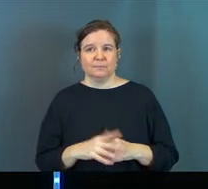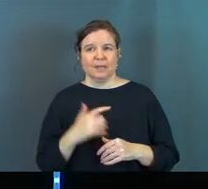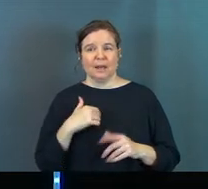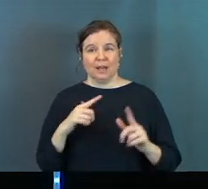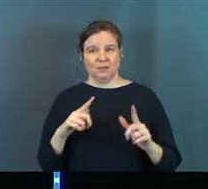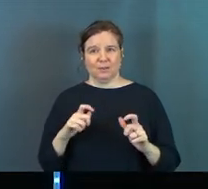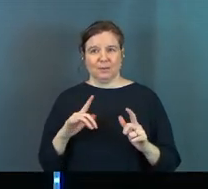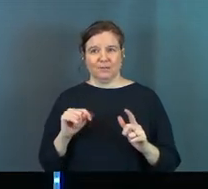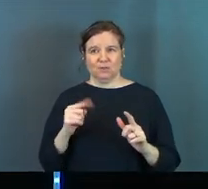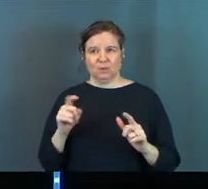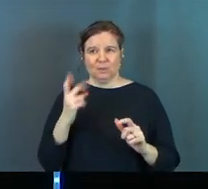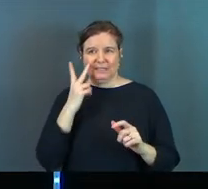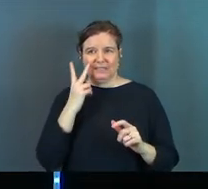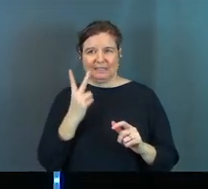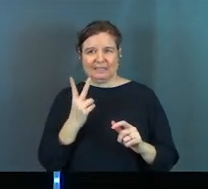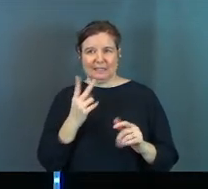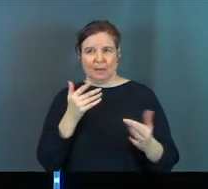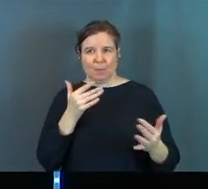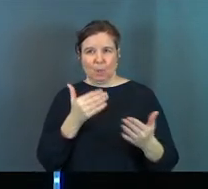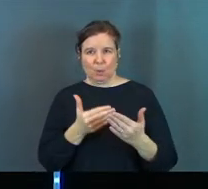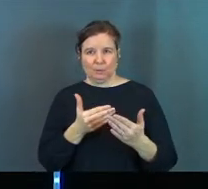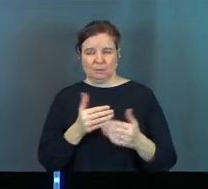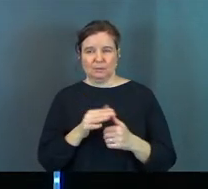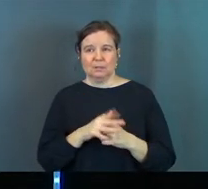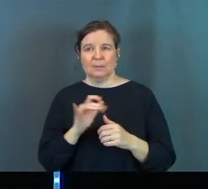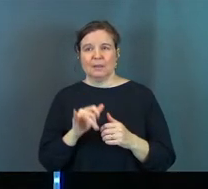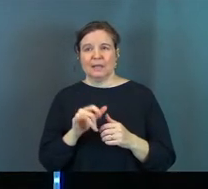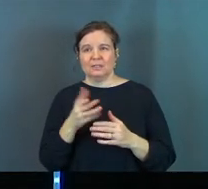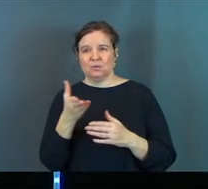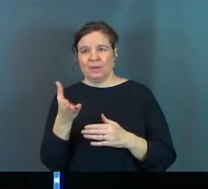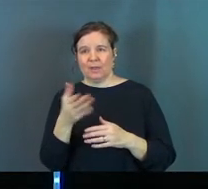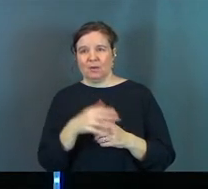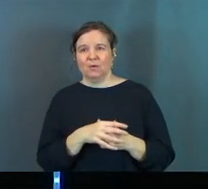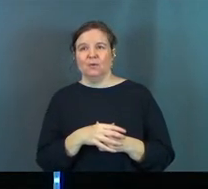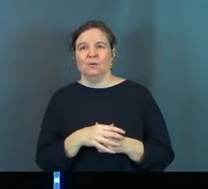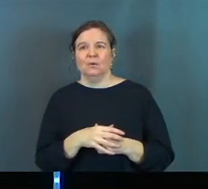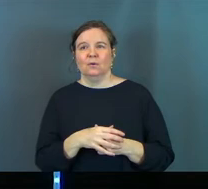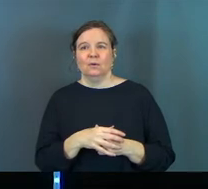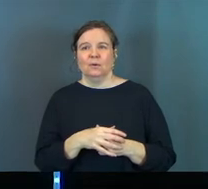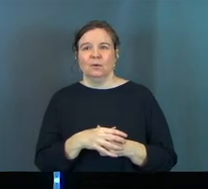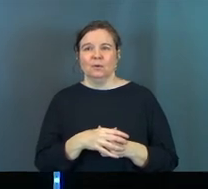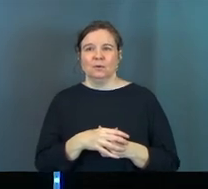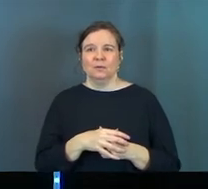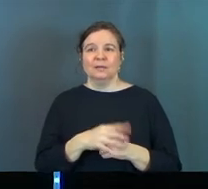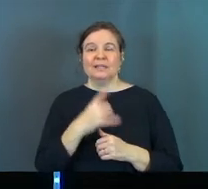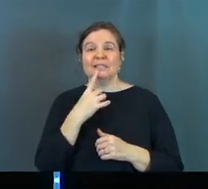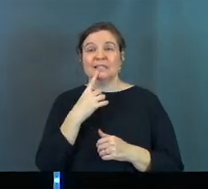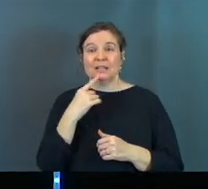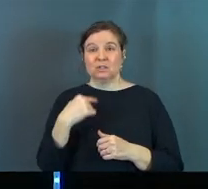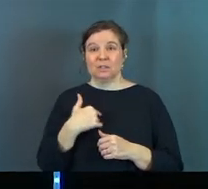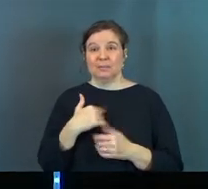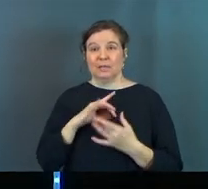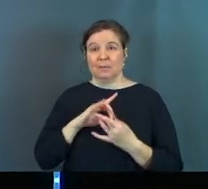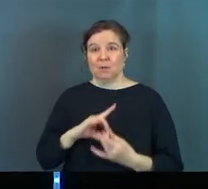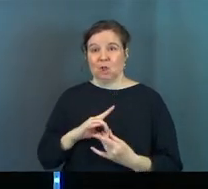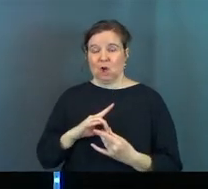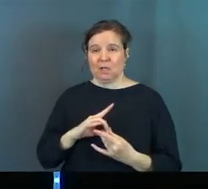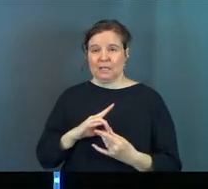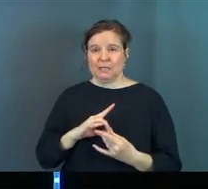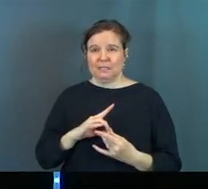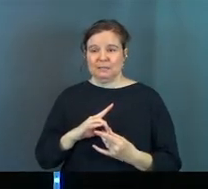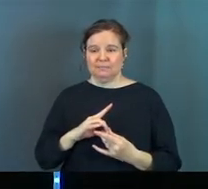And I took a picture of it so that you could see up close, but that's it right there. It says, to me belongeth